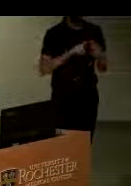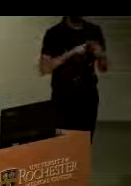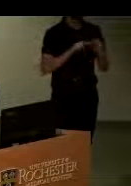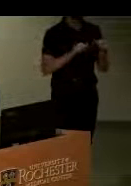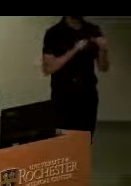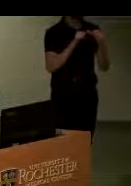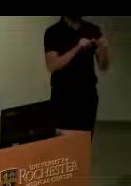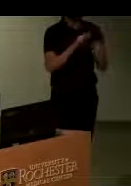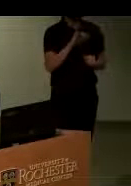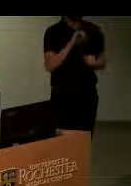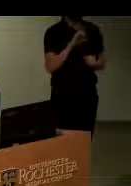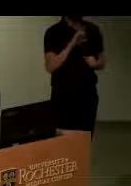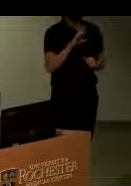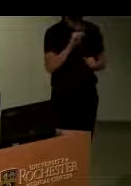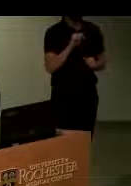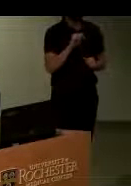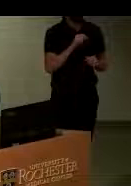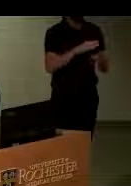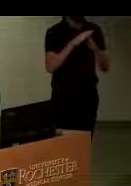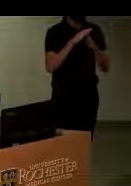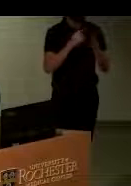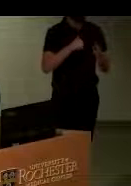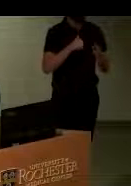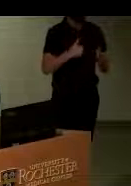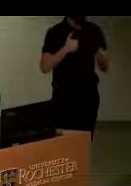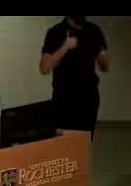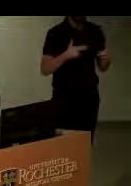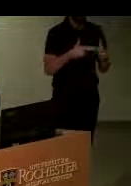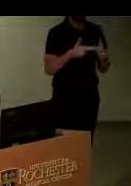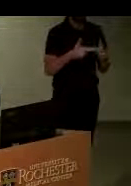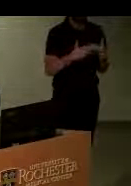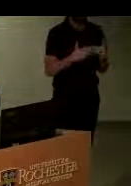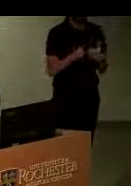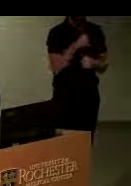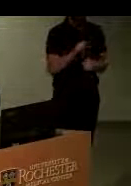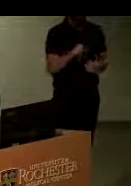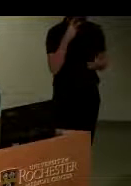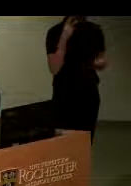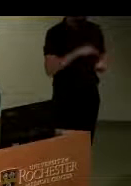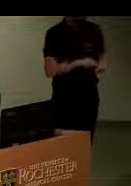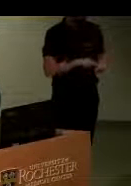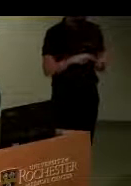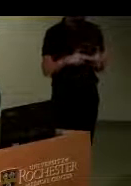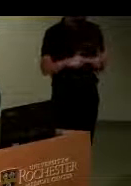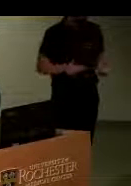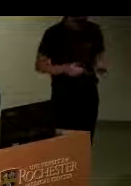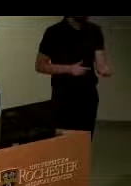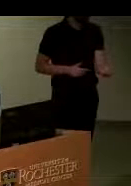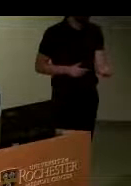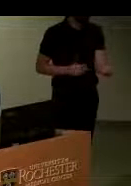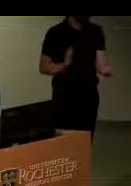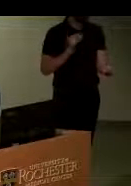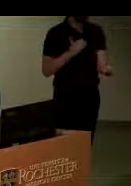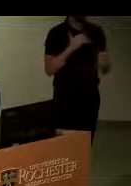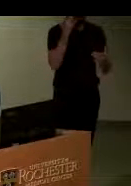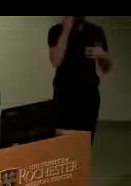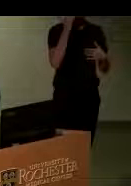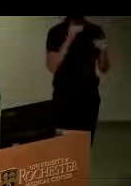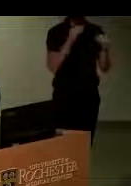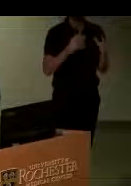chronic bile duct obstruction, we have slides of almost anything you could think of. And our pathology